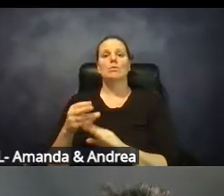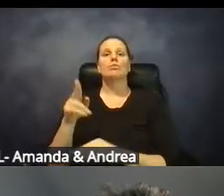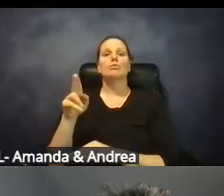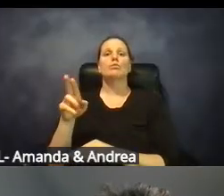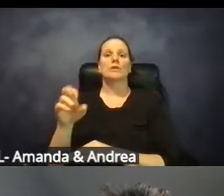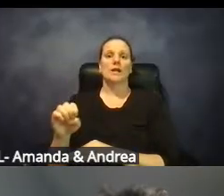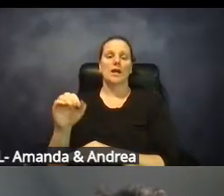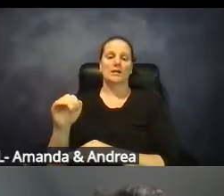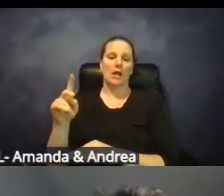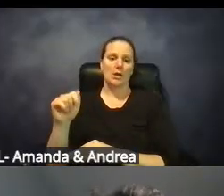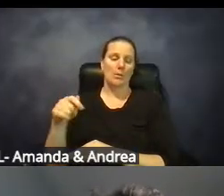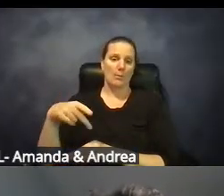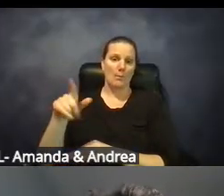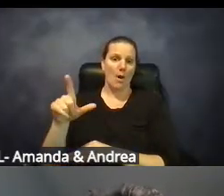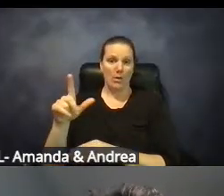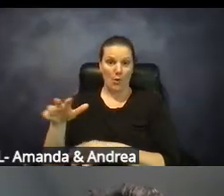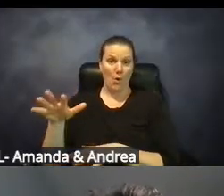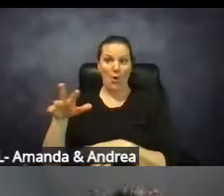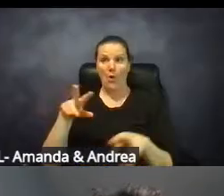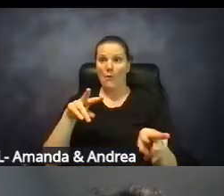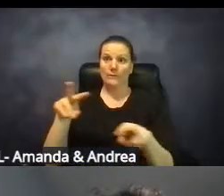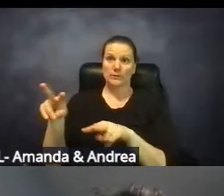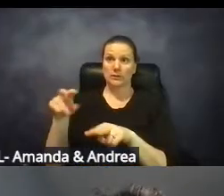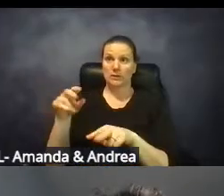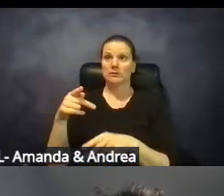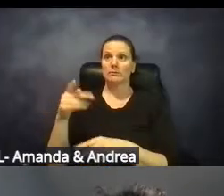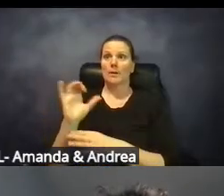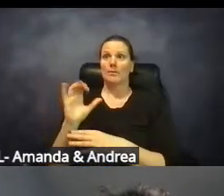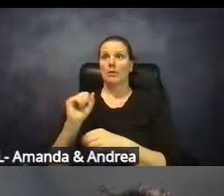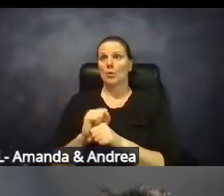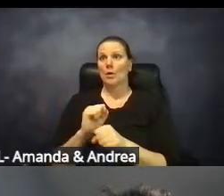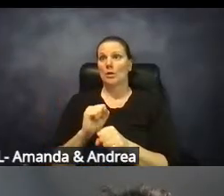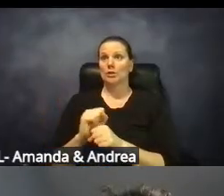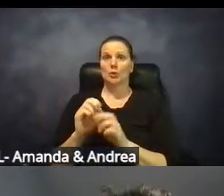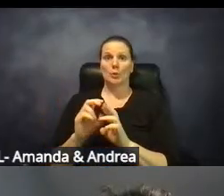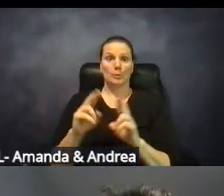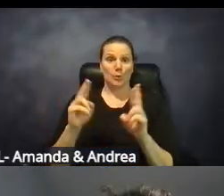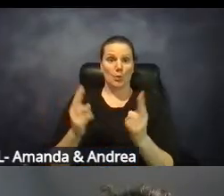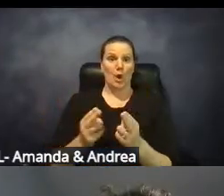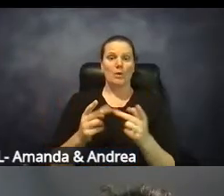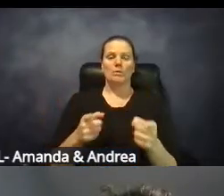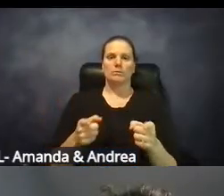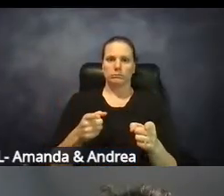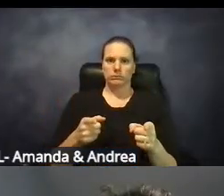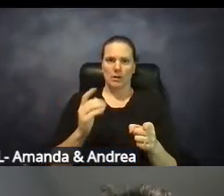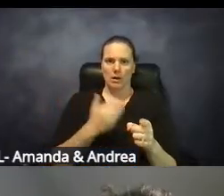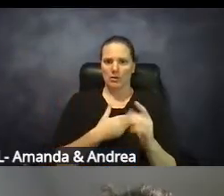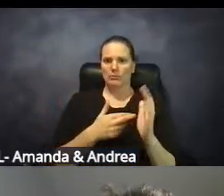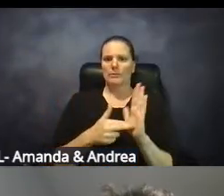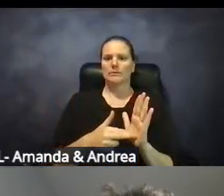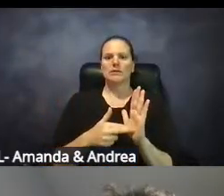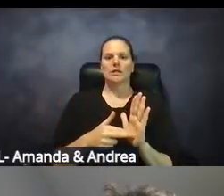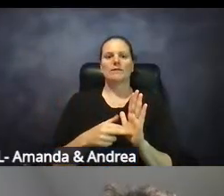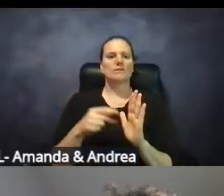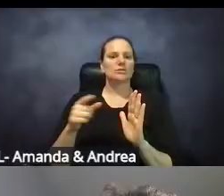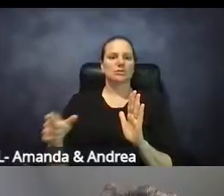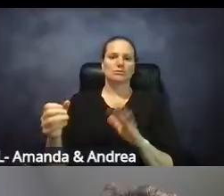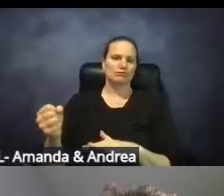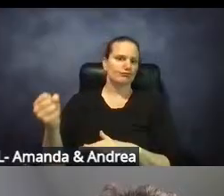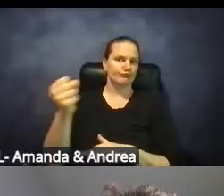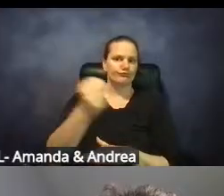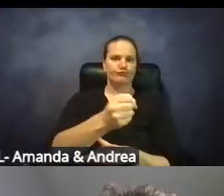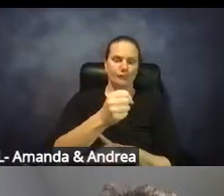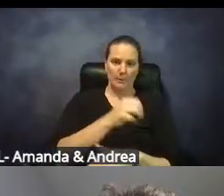who oversees the Public Works bureaus, as our representative, and she was appointed by